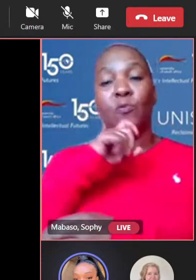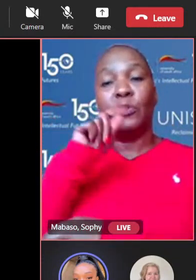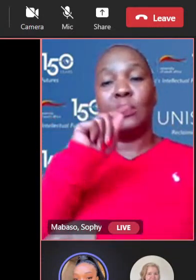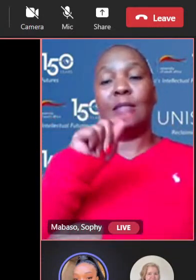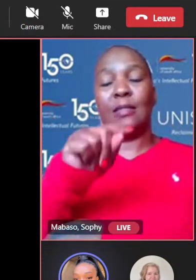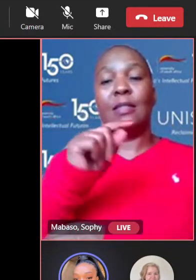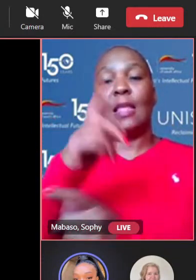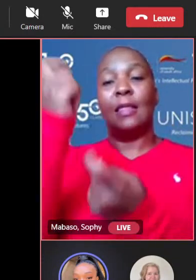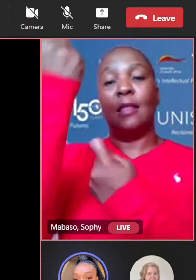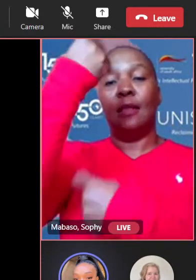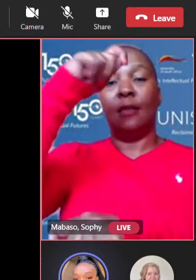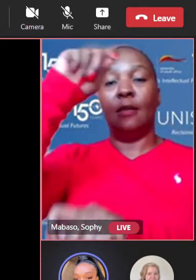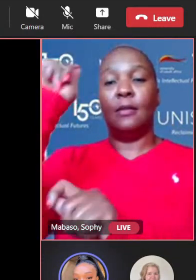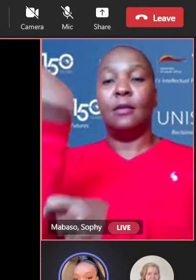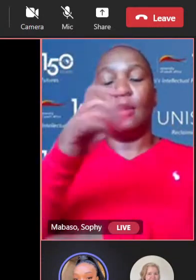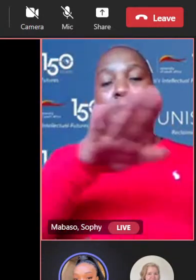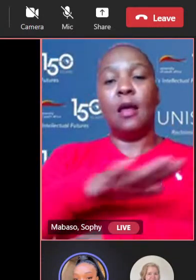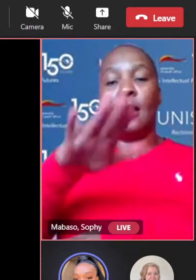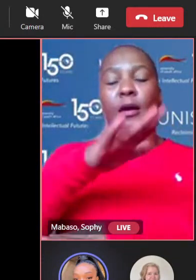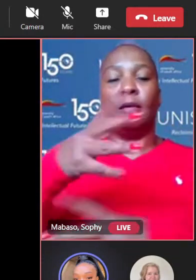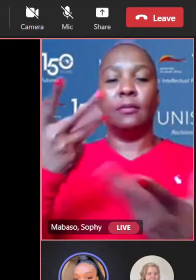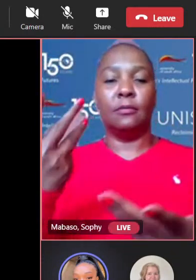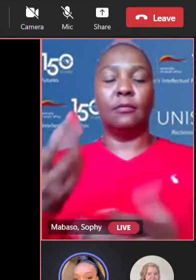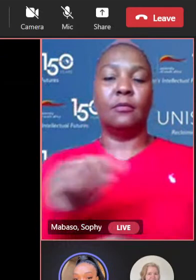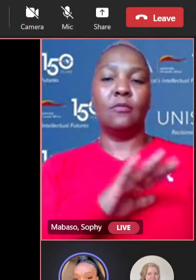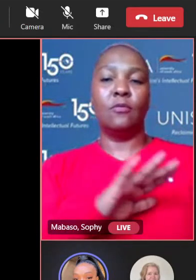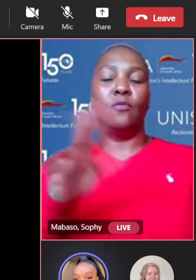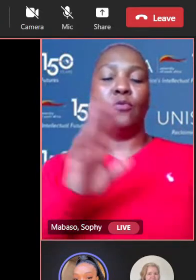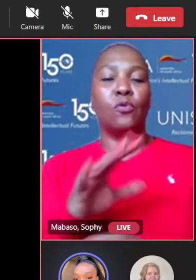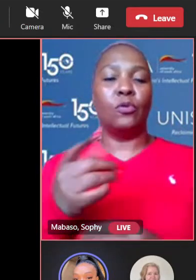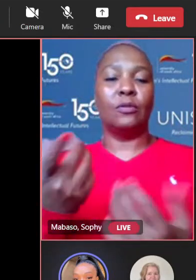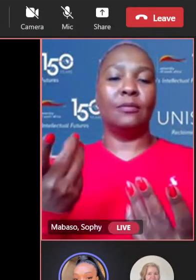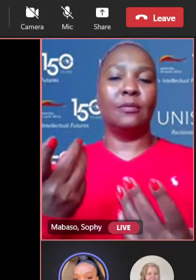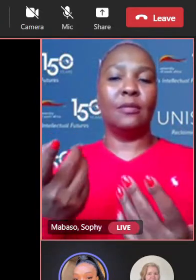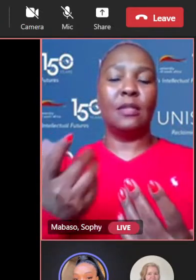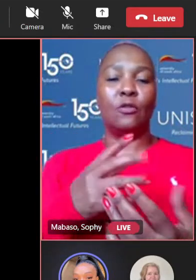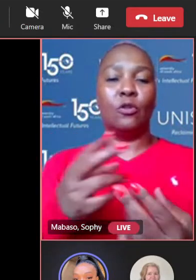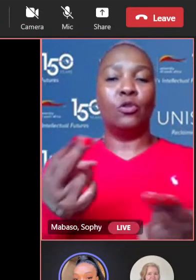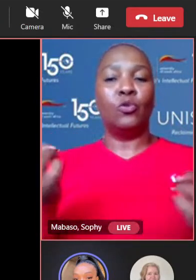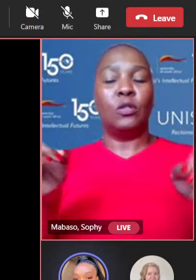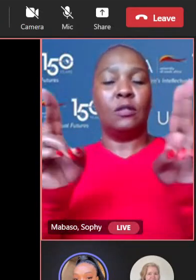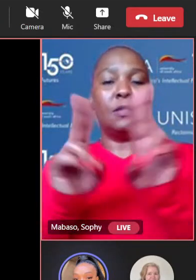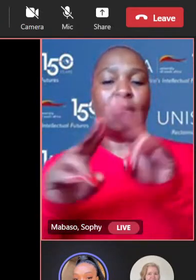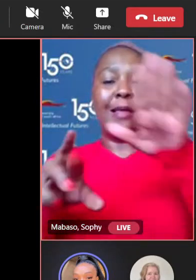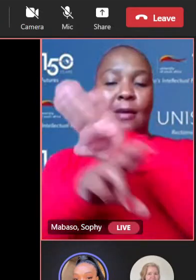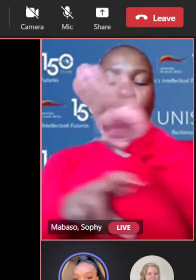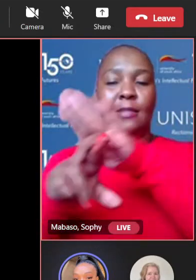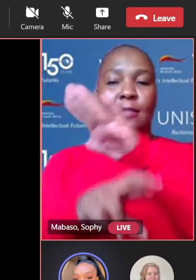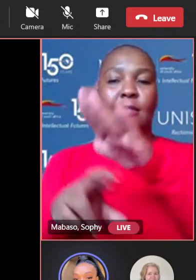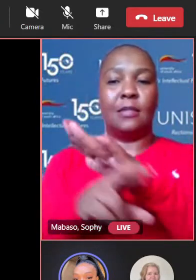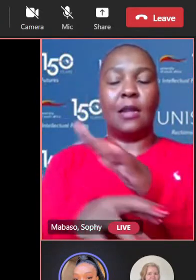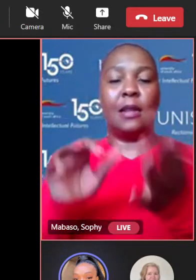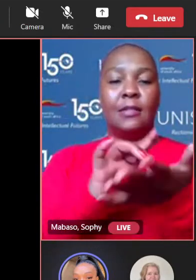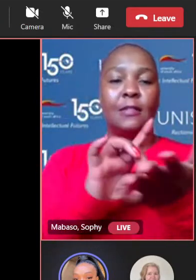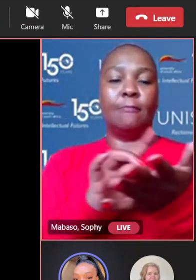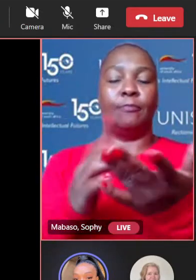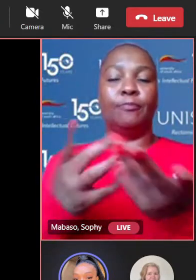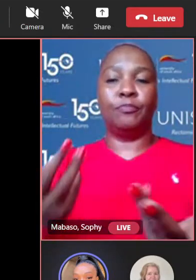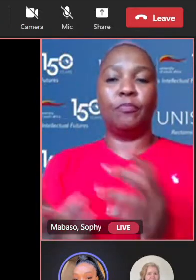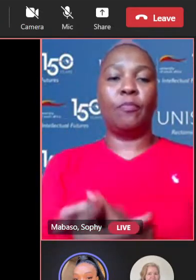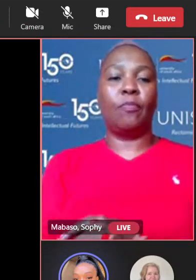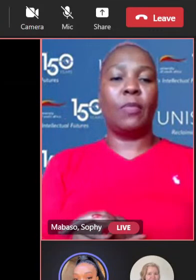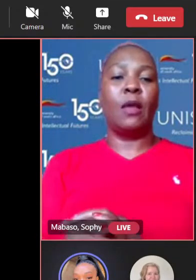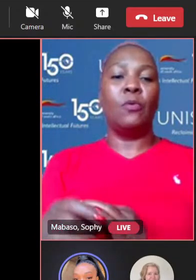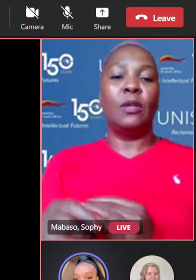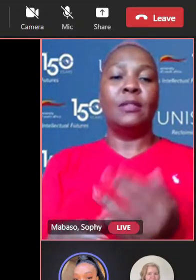remote rural areas, which are not at easy reach of Unisa regional centers. So with digital